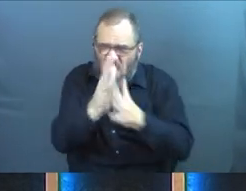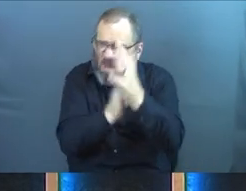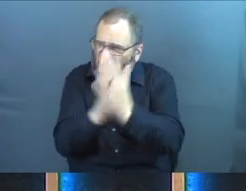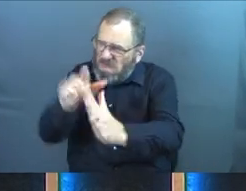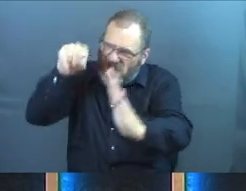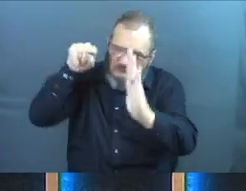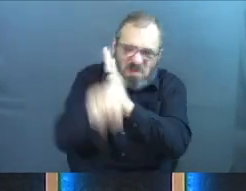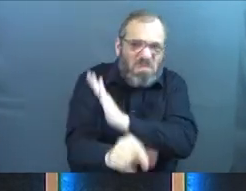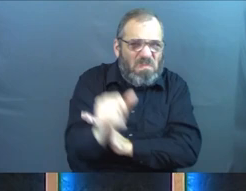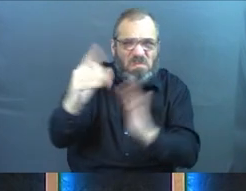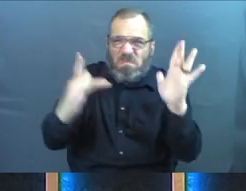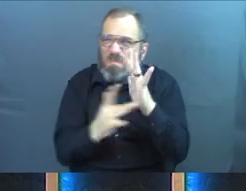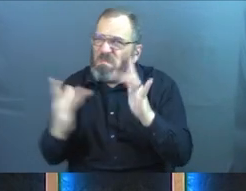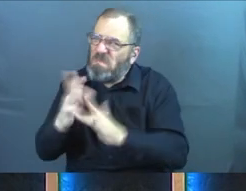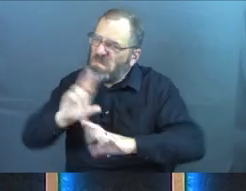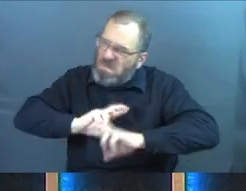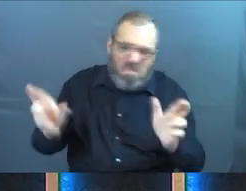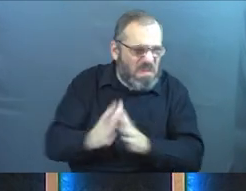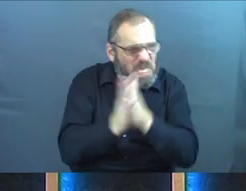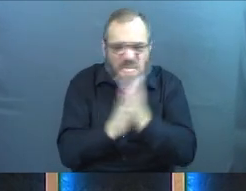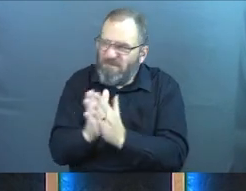to kill God's guy.